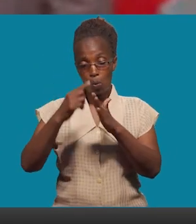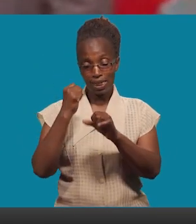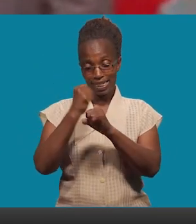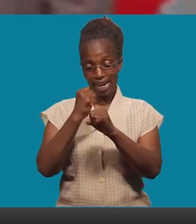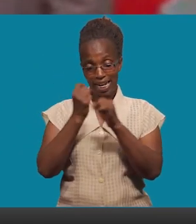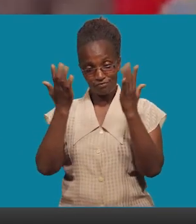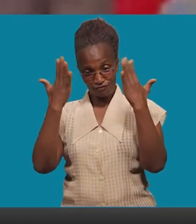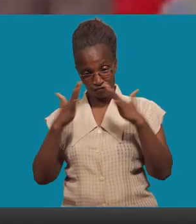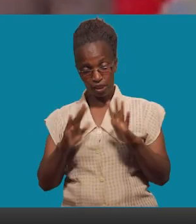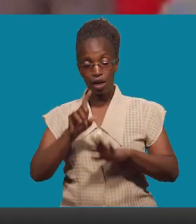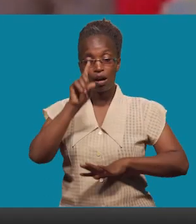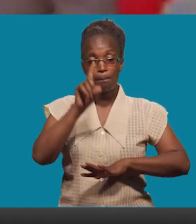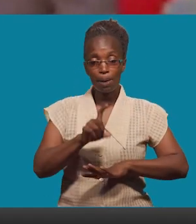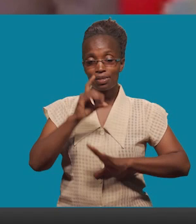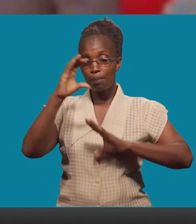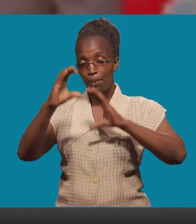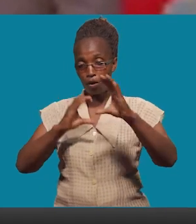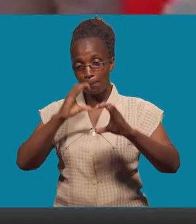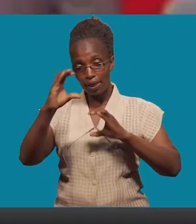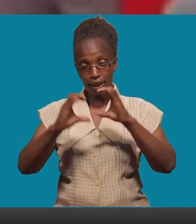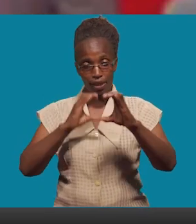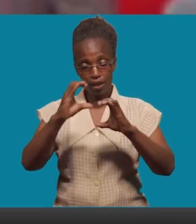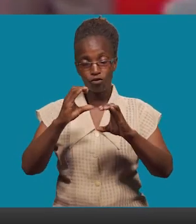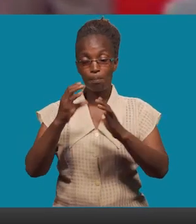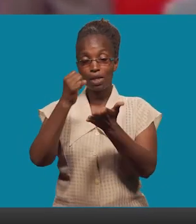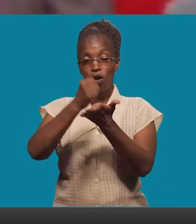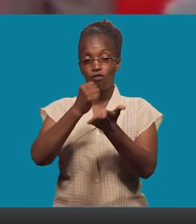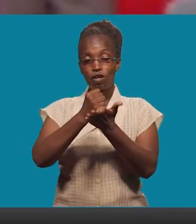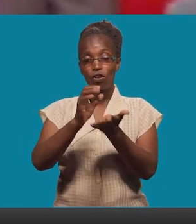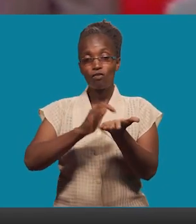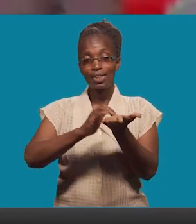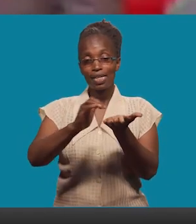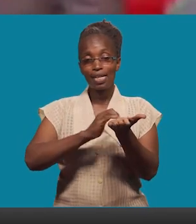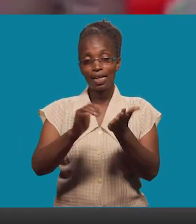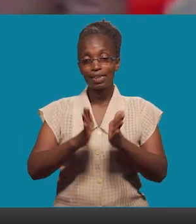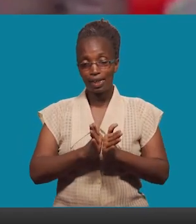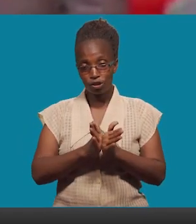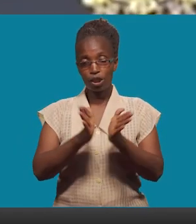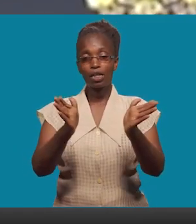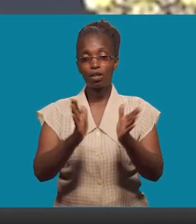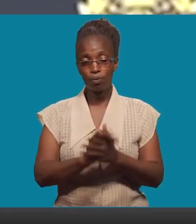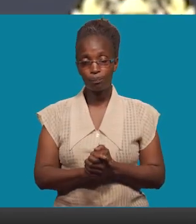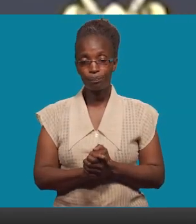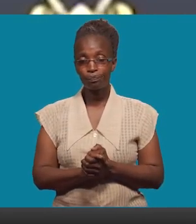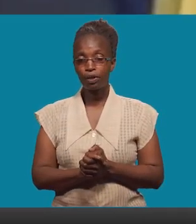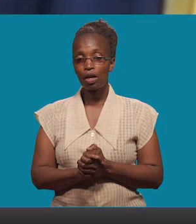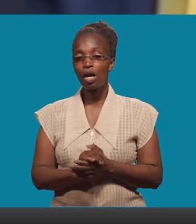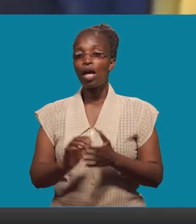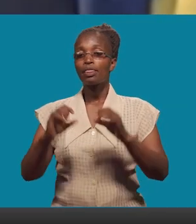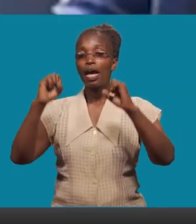variation outside what we have already done will have to be communicated from the office of the Secretary General.